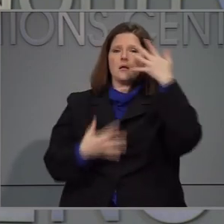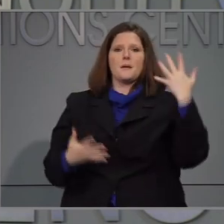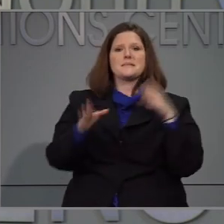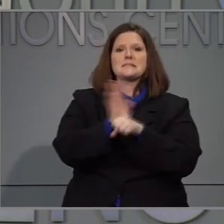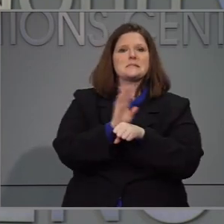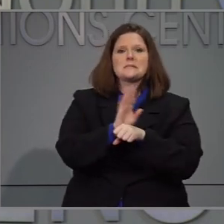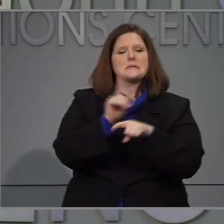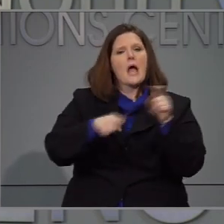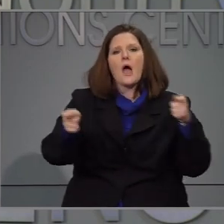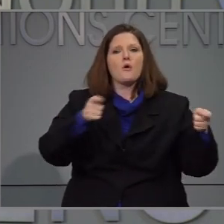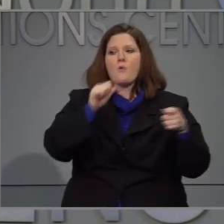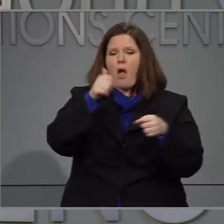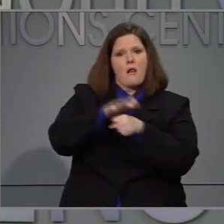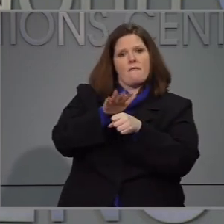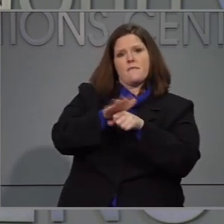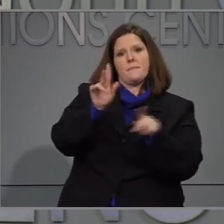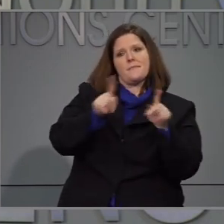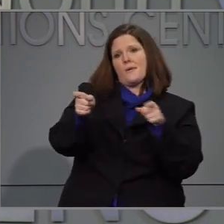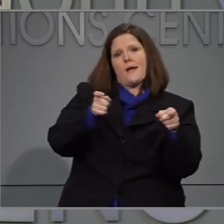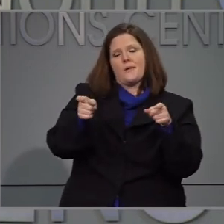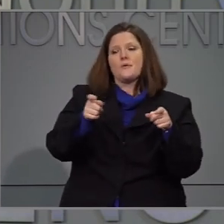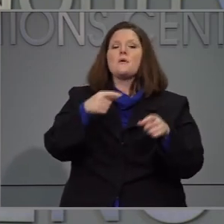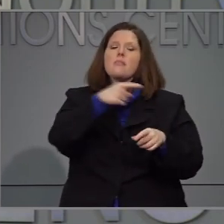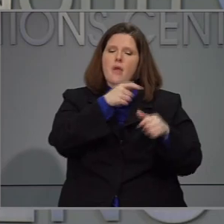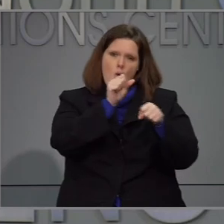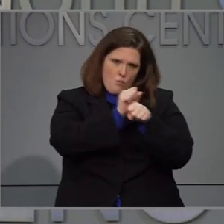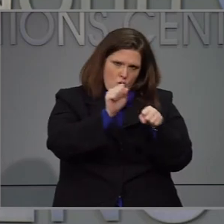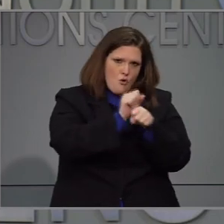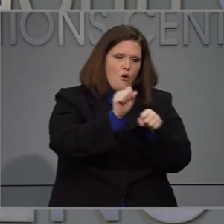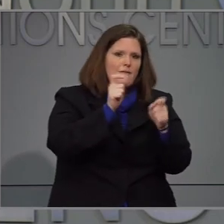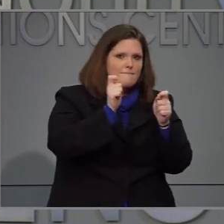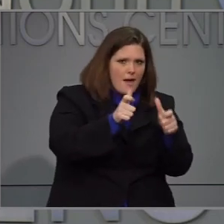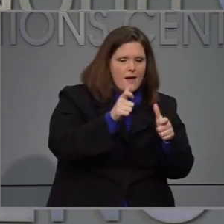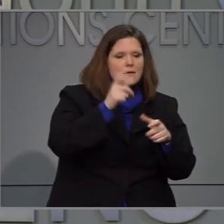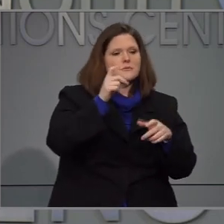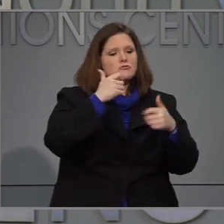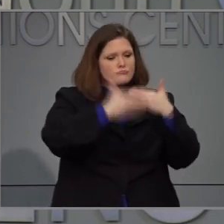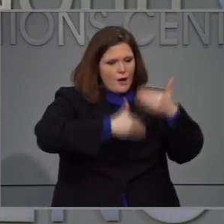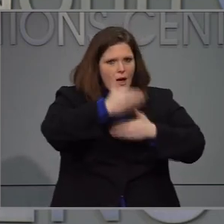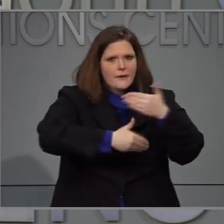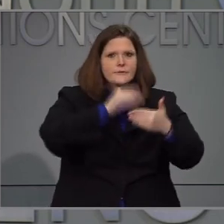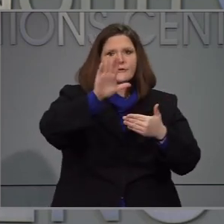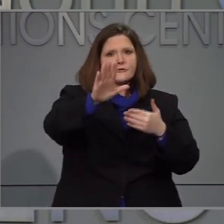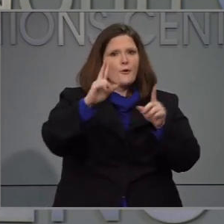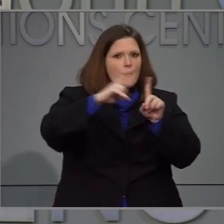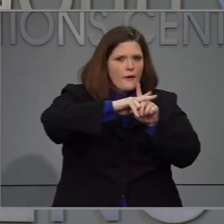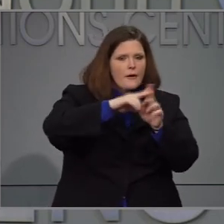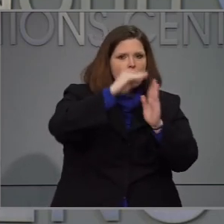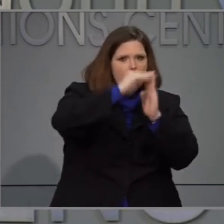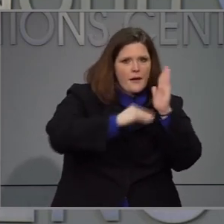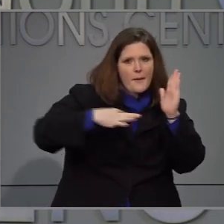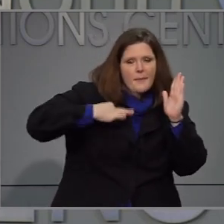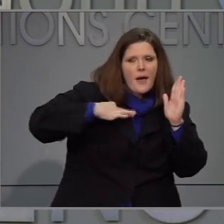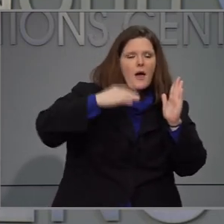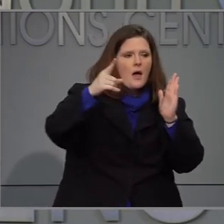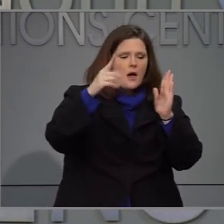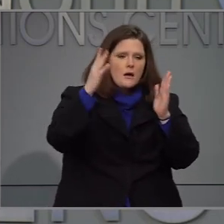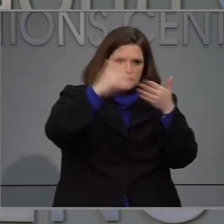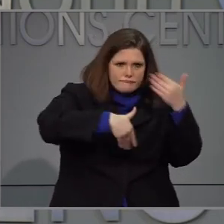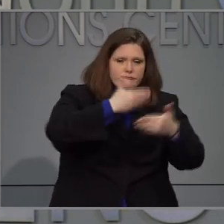these claims taken care of soon and to get people the money as quickly as they can get it to them. Appreciate you guys